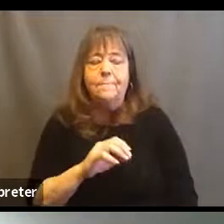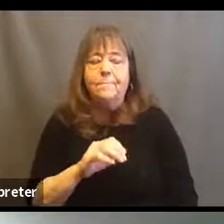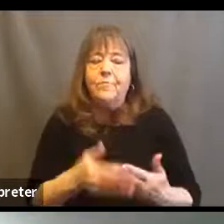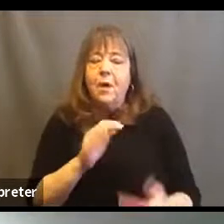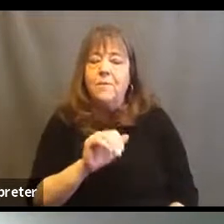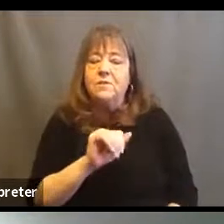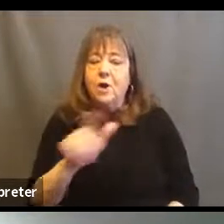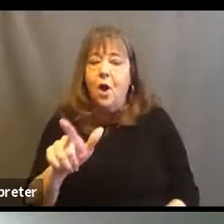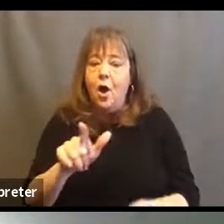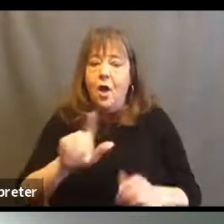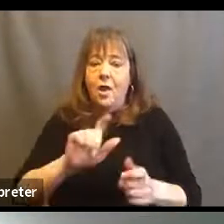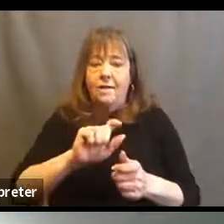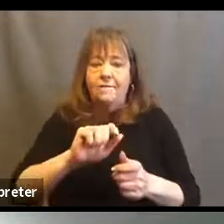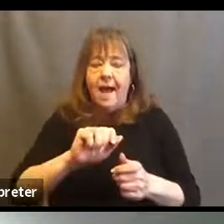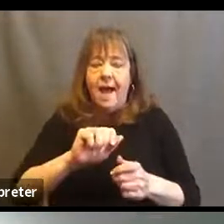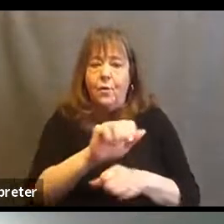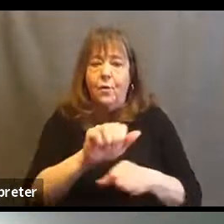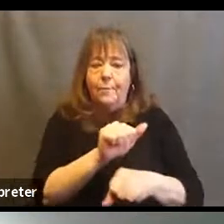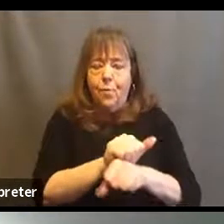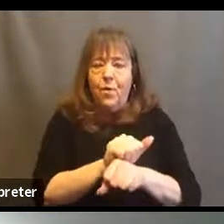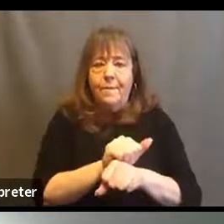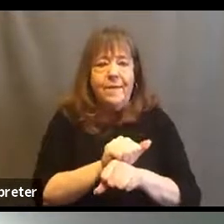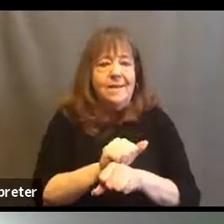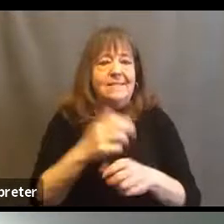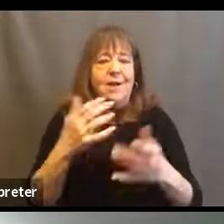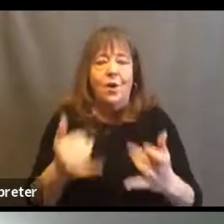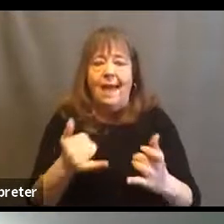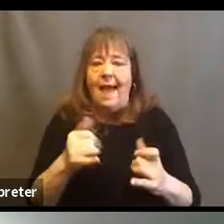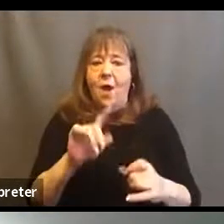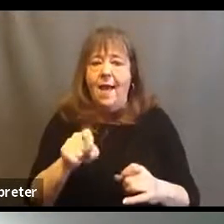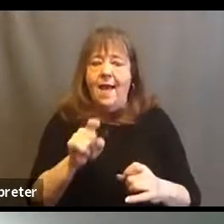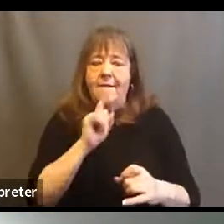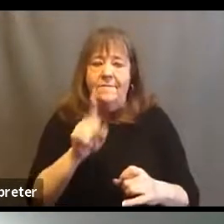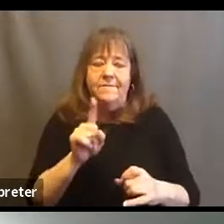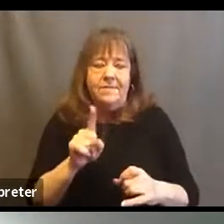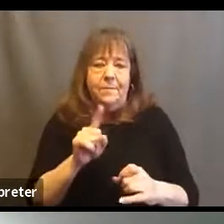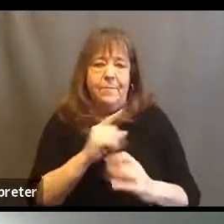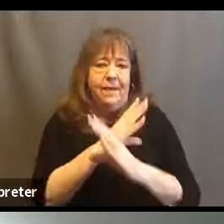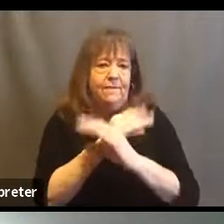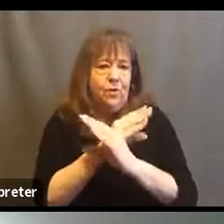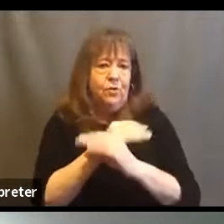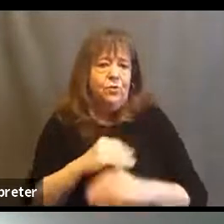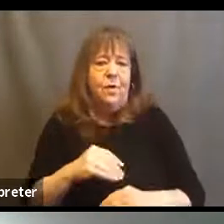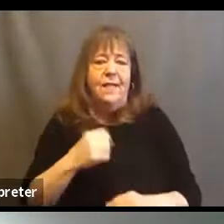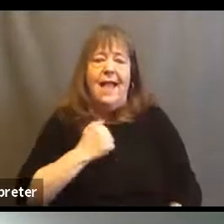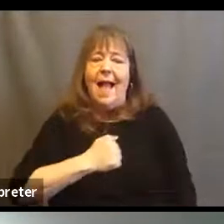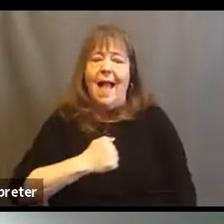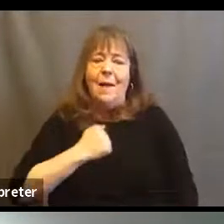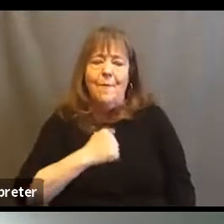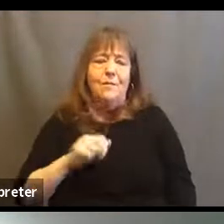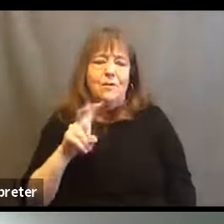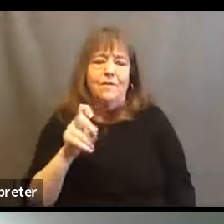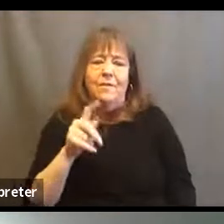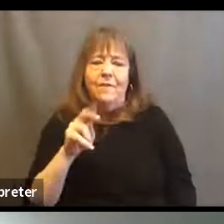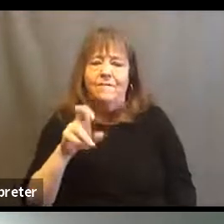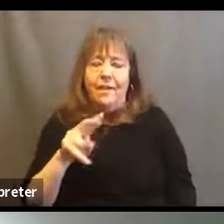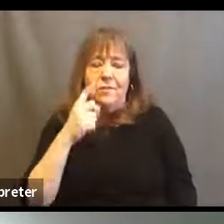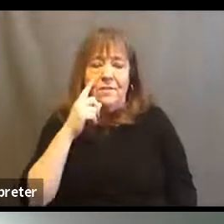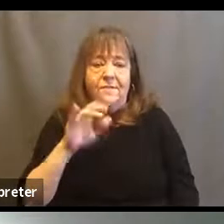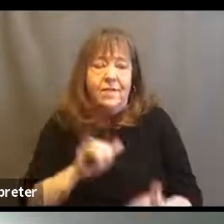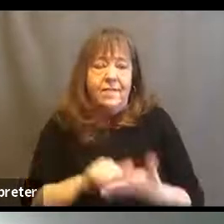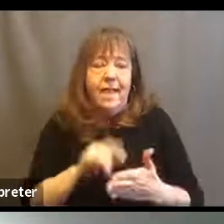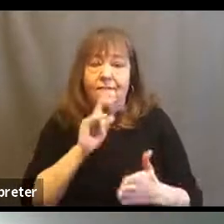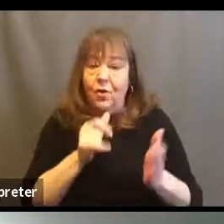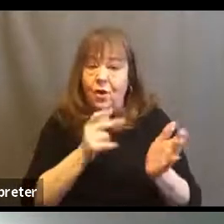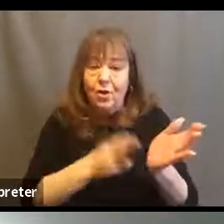our appointments to a virtual method through this week. Do apologize for veterans for the inconvenience. If you're not sure,